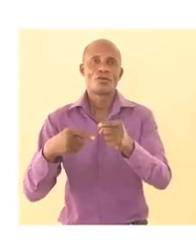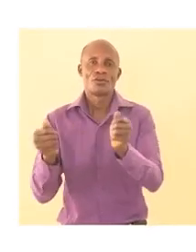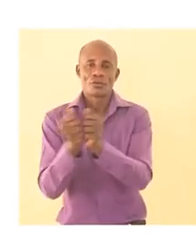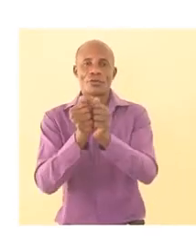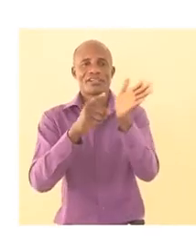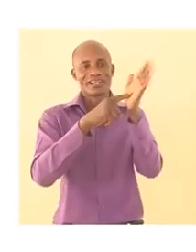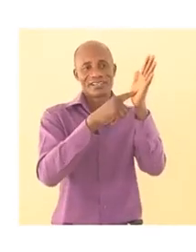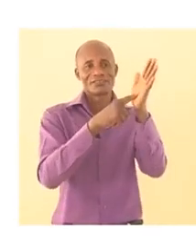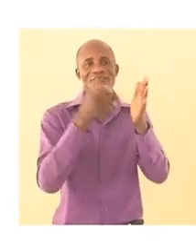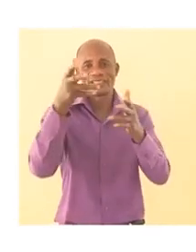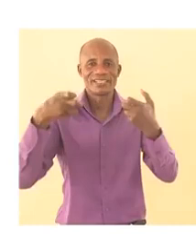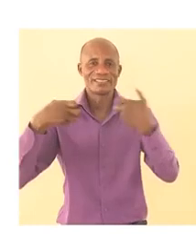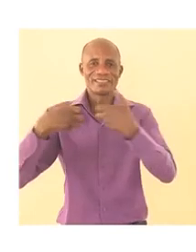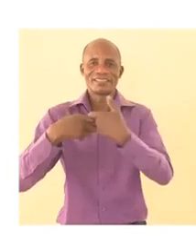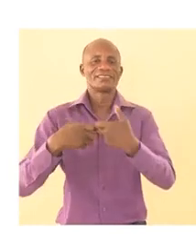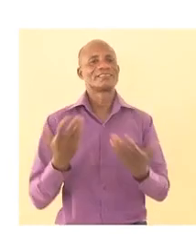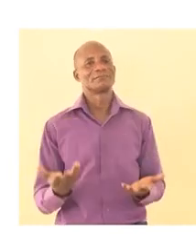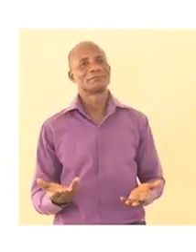when electricity is available.